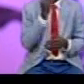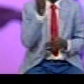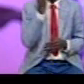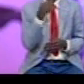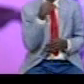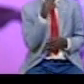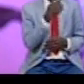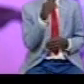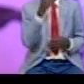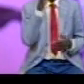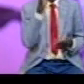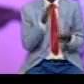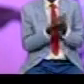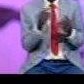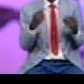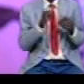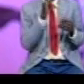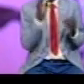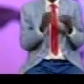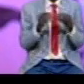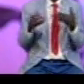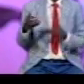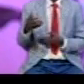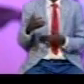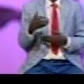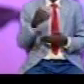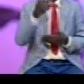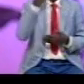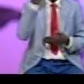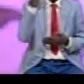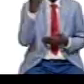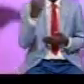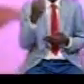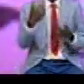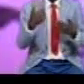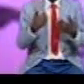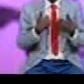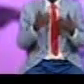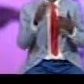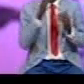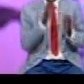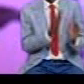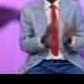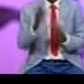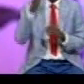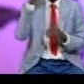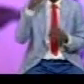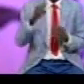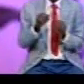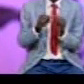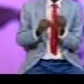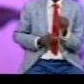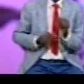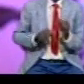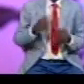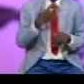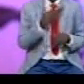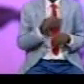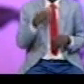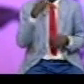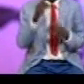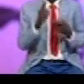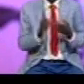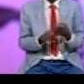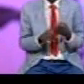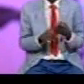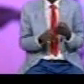wife, the pain is gone because I've been billed for operation. And they told me to come for the operation. And I was told